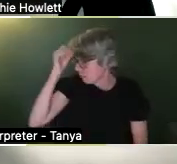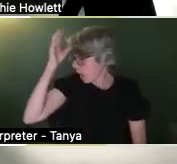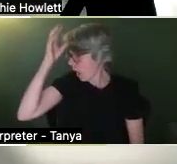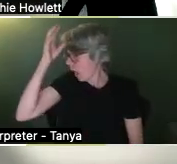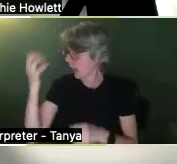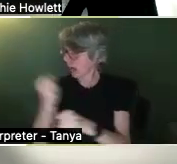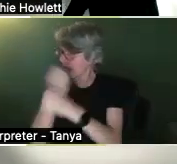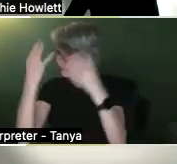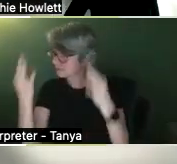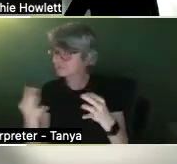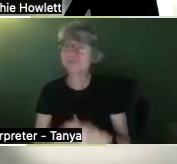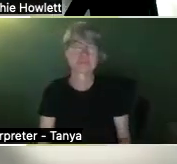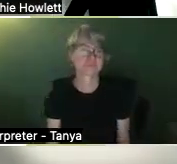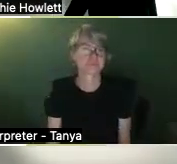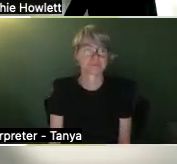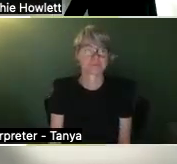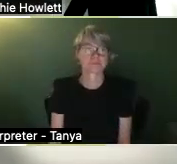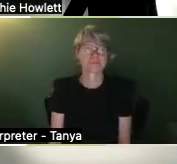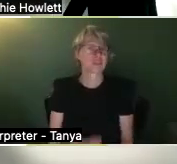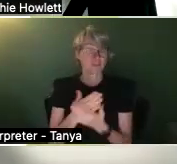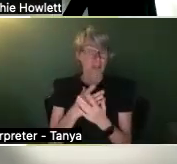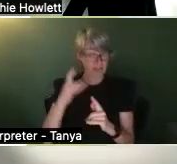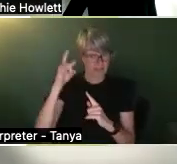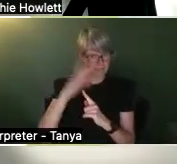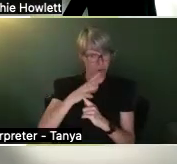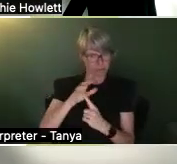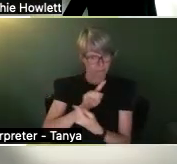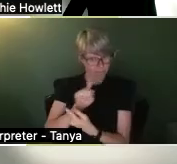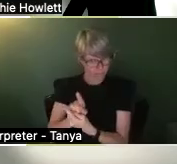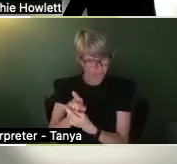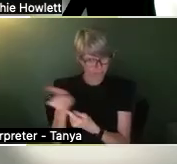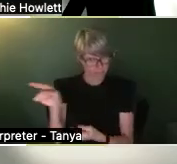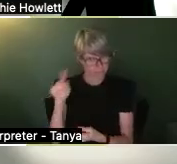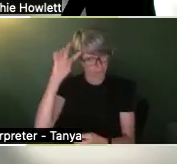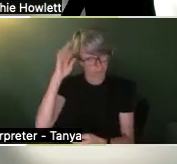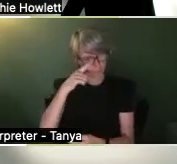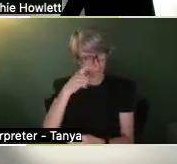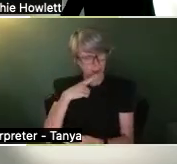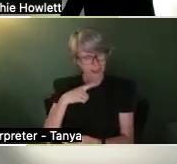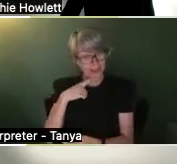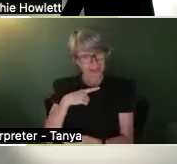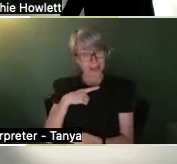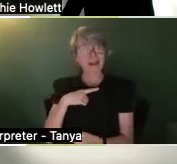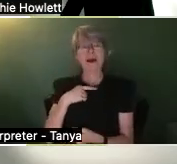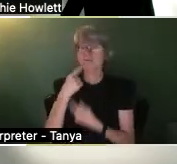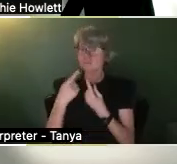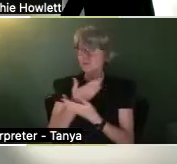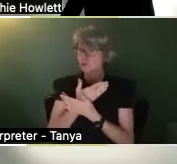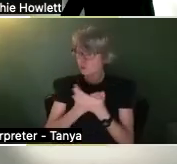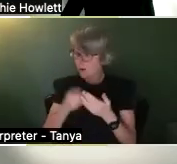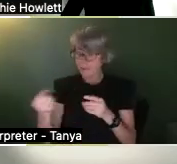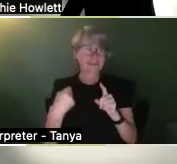It is important to do this because sharing my story is a powerful way to get the